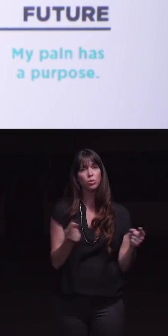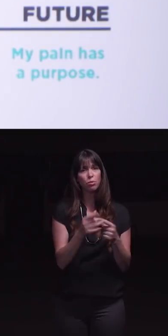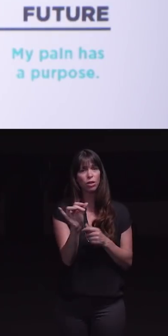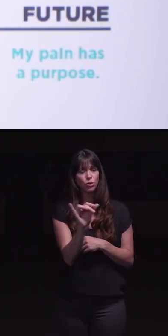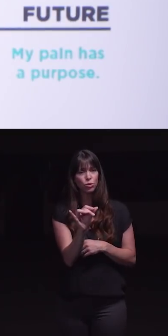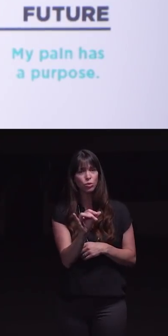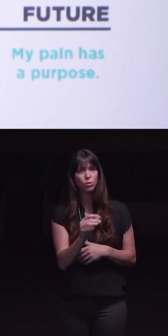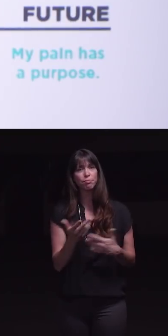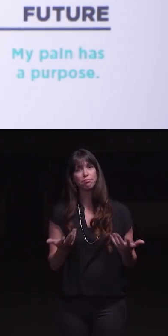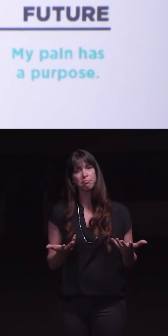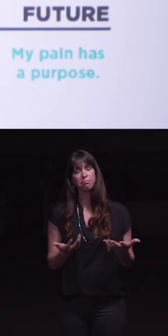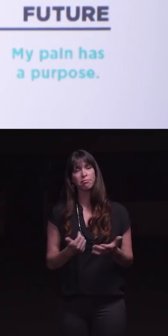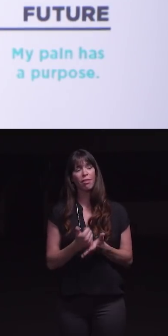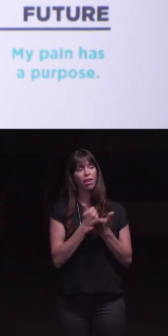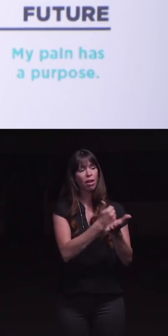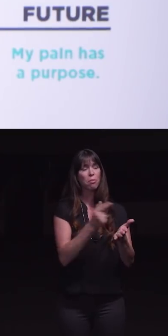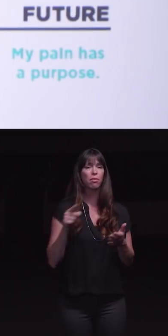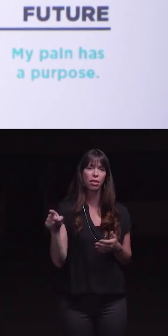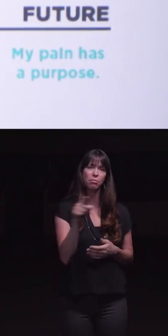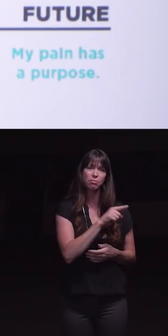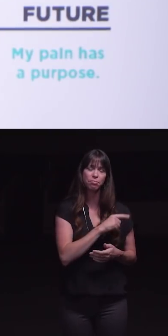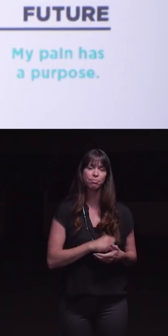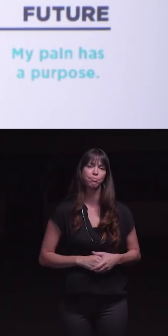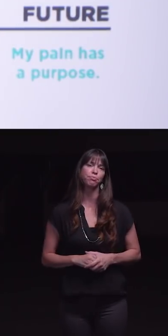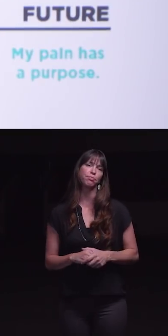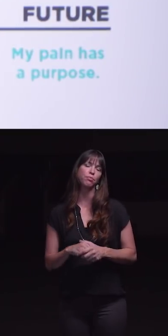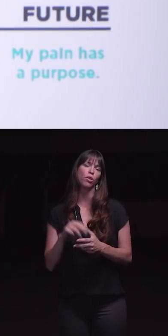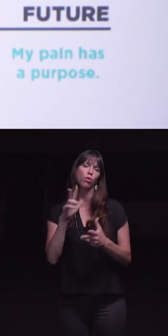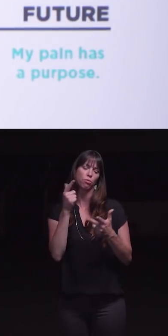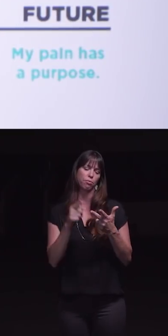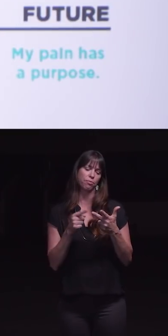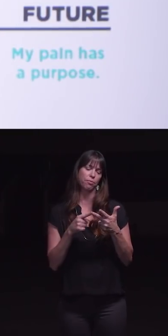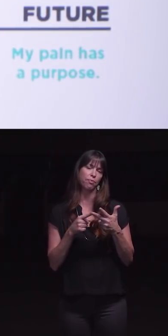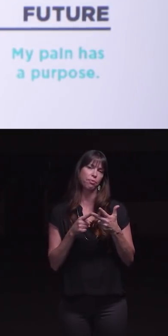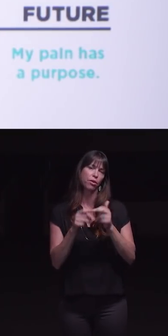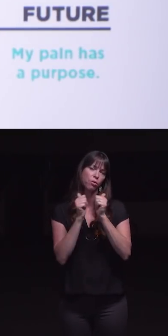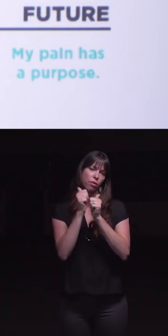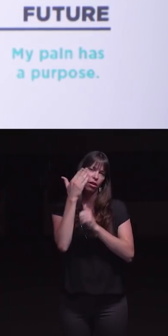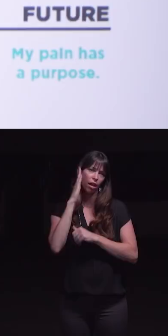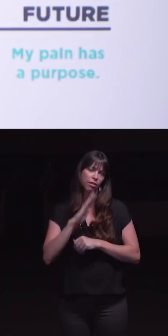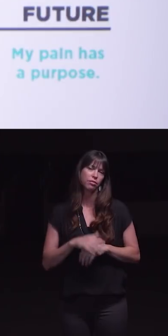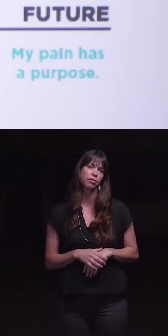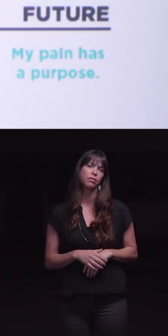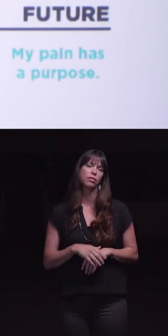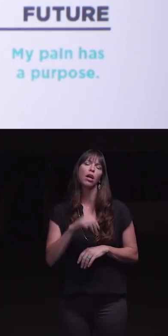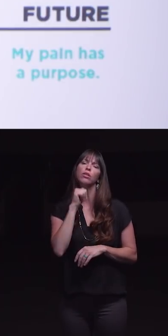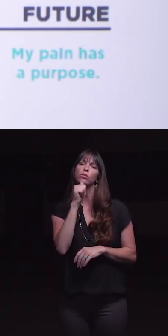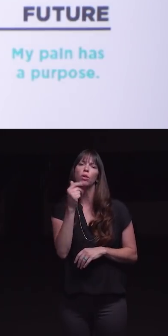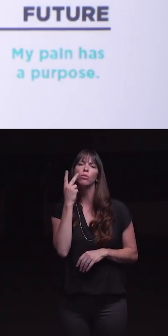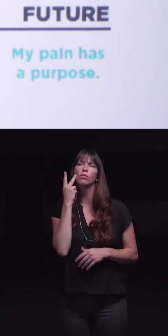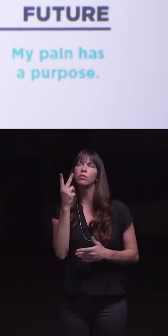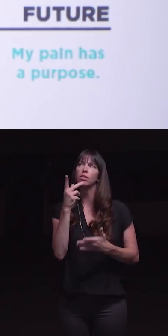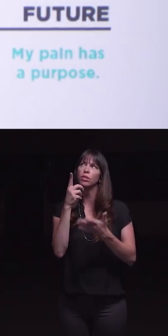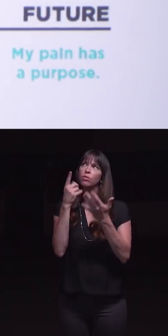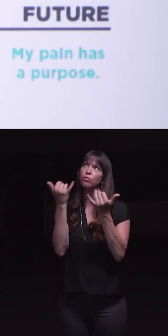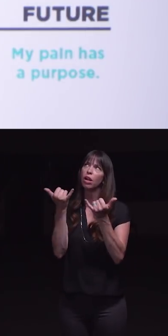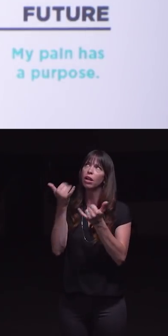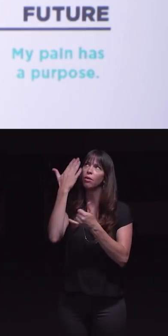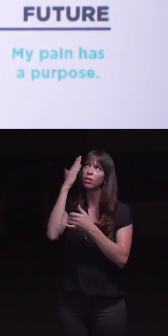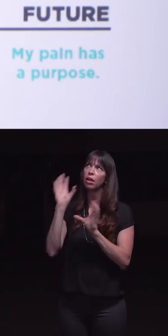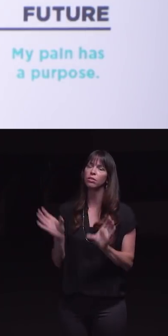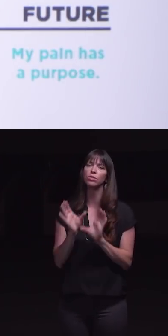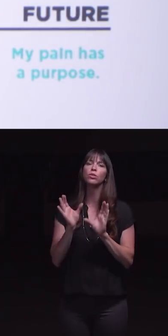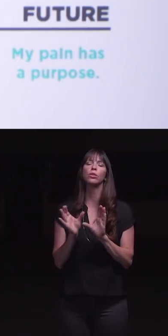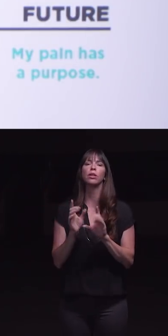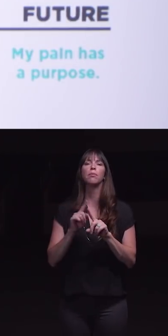purpose. The third change of perspective is with God. We need to look not at right now what God is doing, but